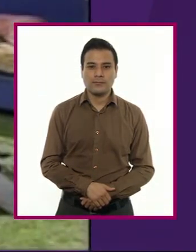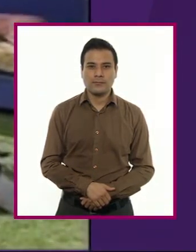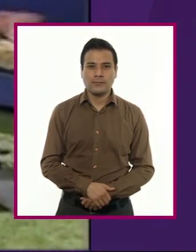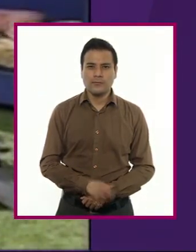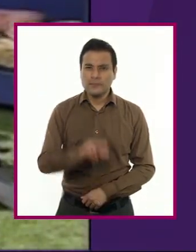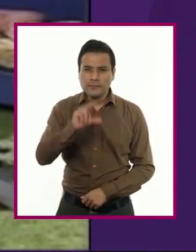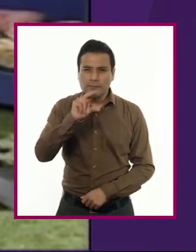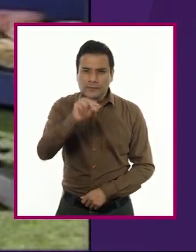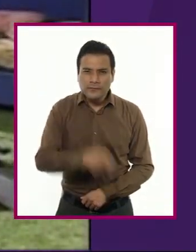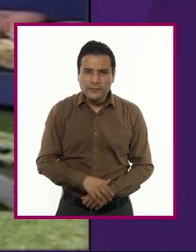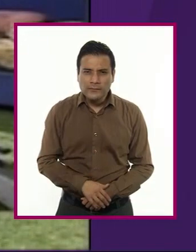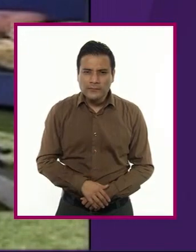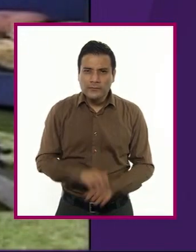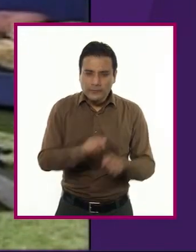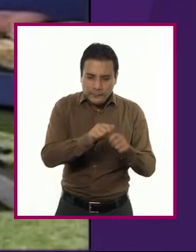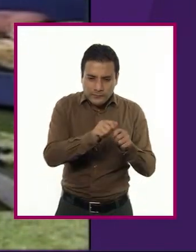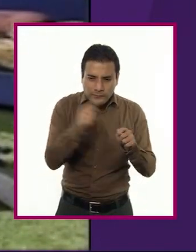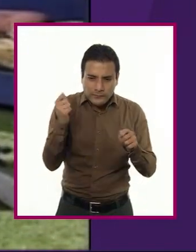Don't open it.